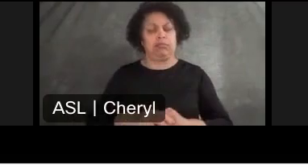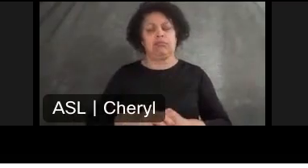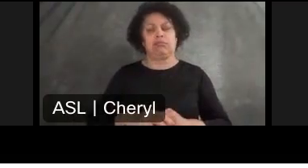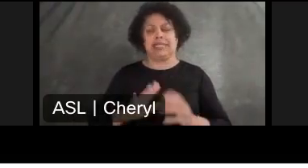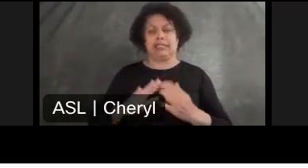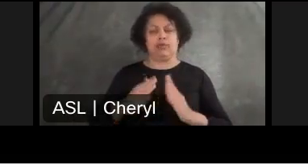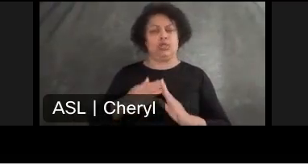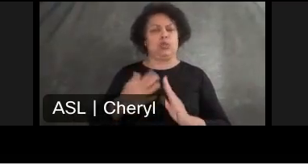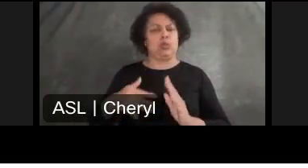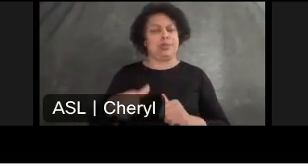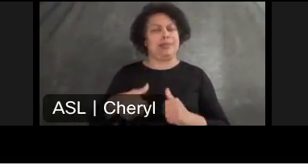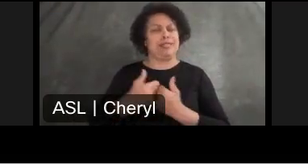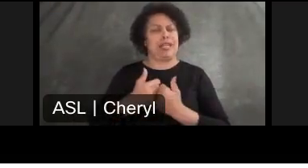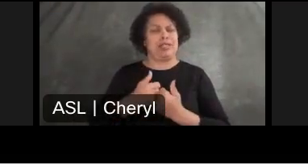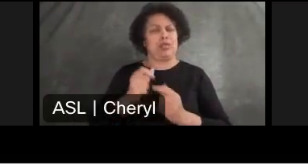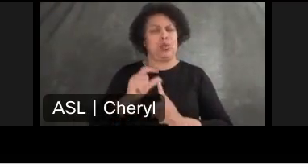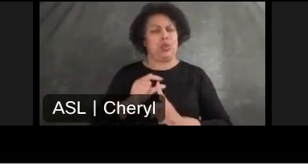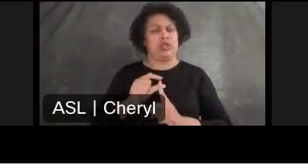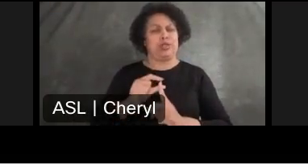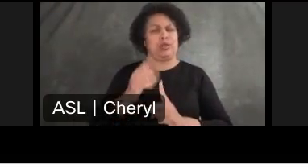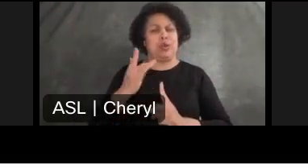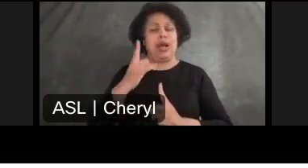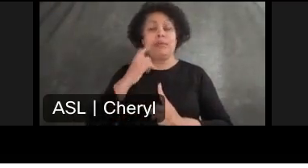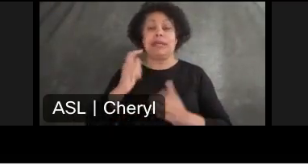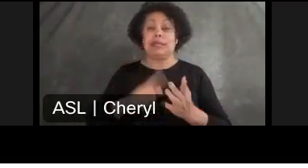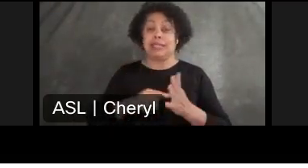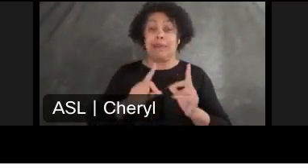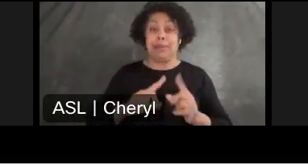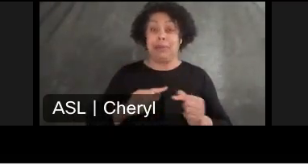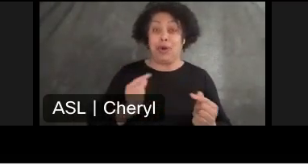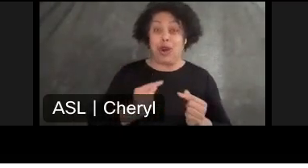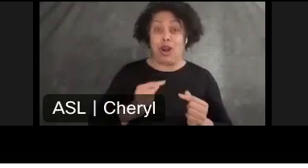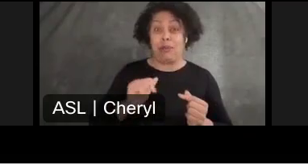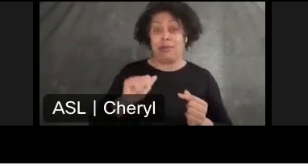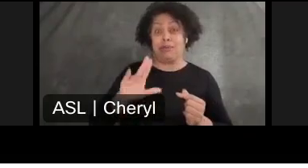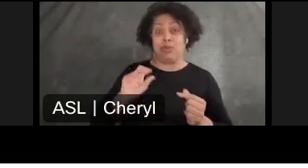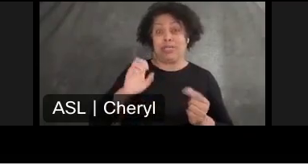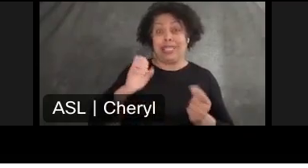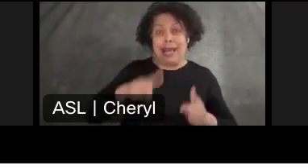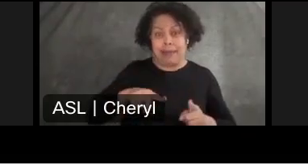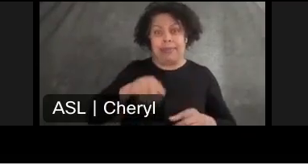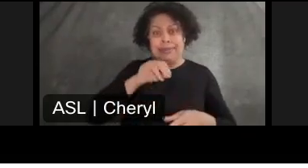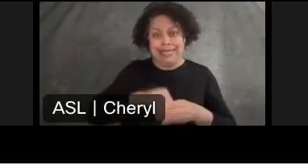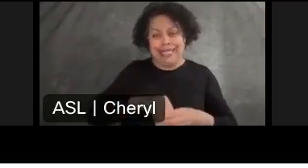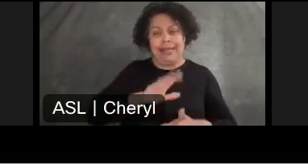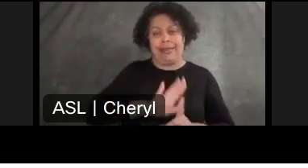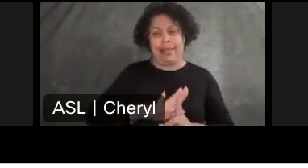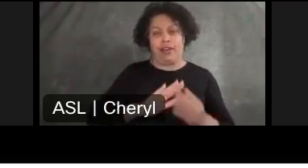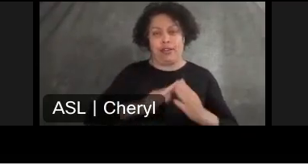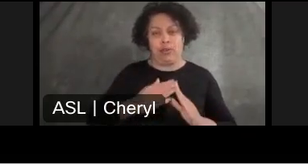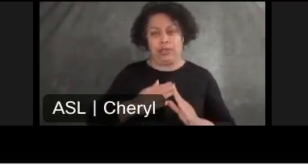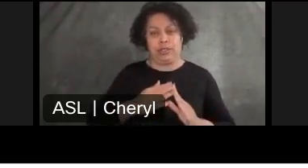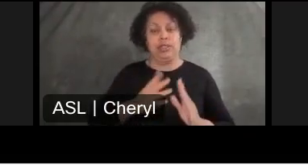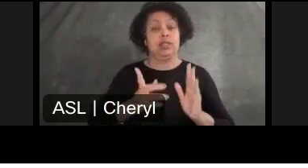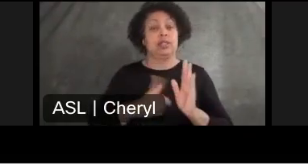when individuals experienced harm and abuse within their communities, or when survivors would come forward with the harm